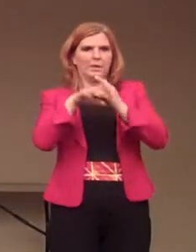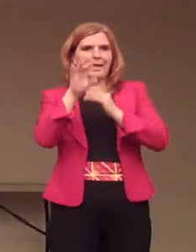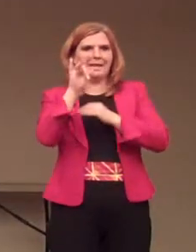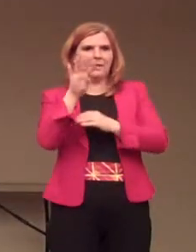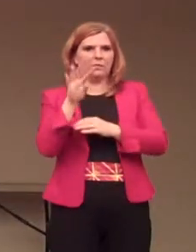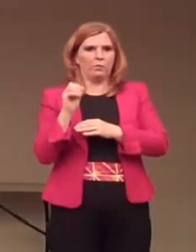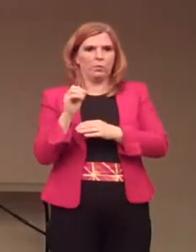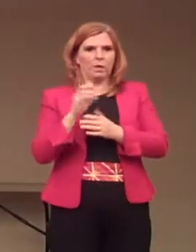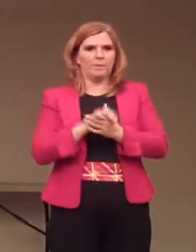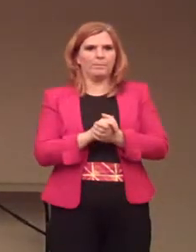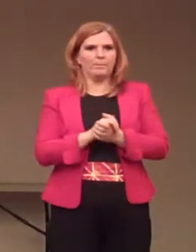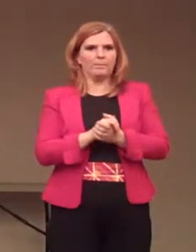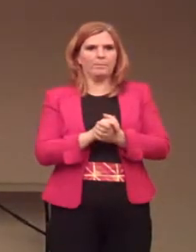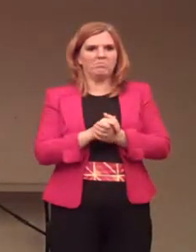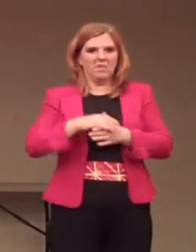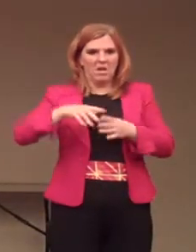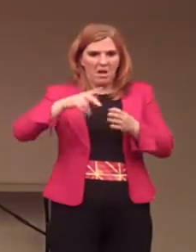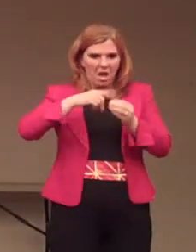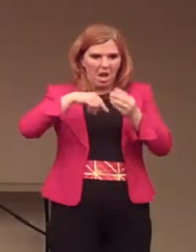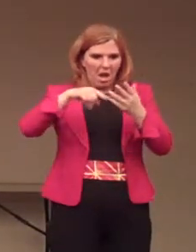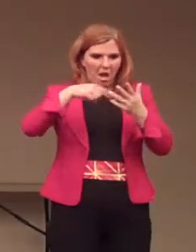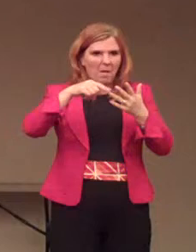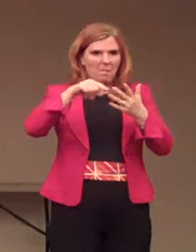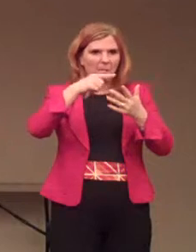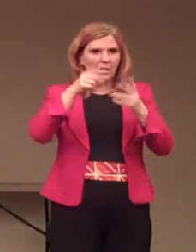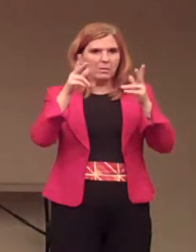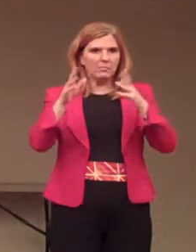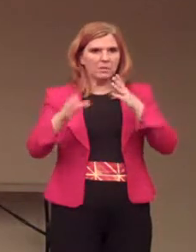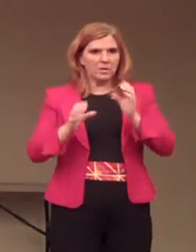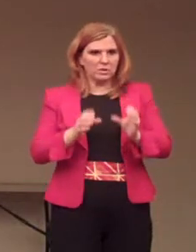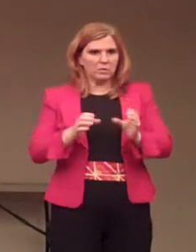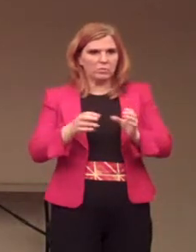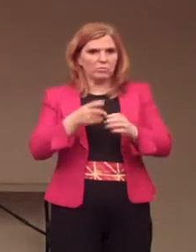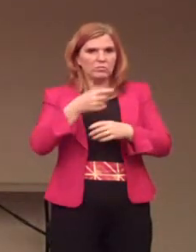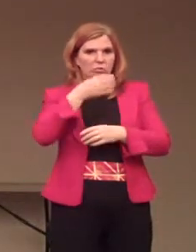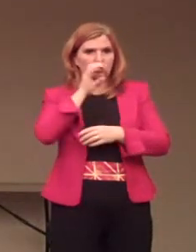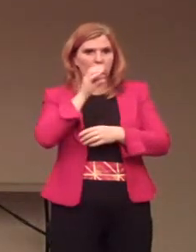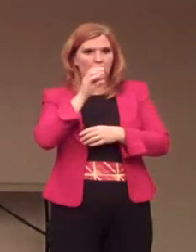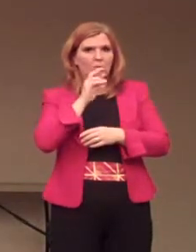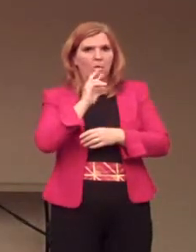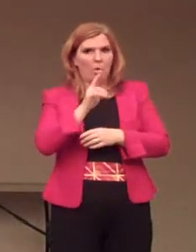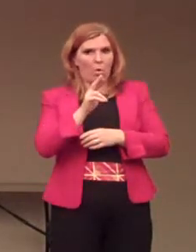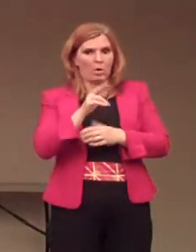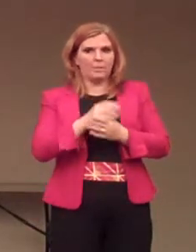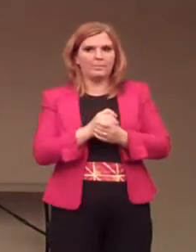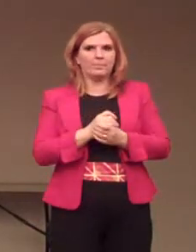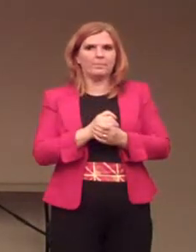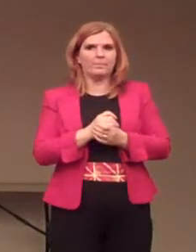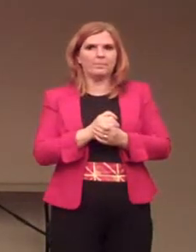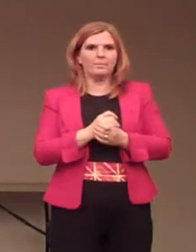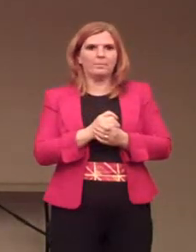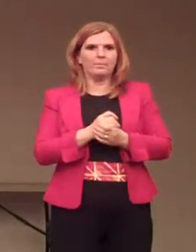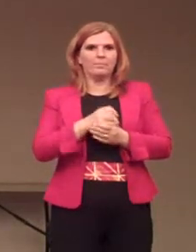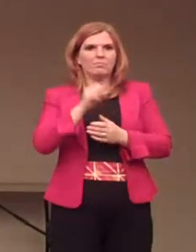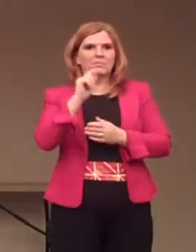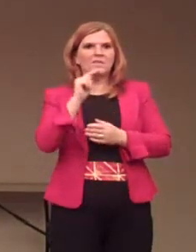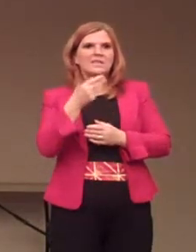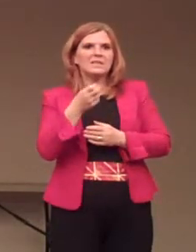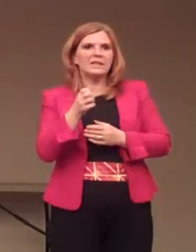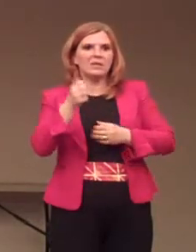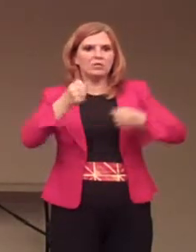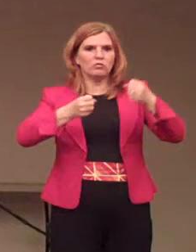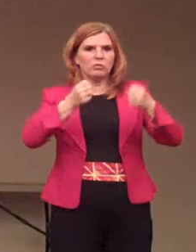1840s. Among the lustiest consumers of alcohol are, and listen to this, stage